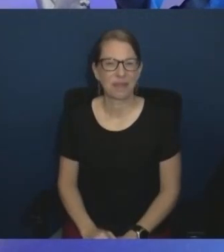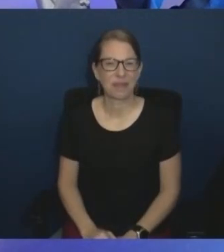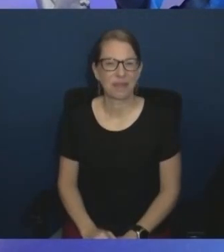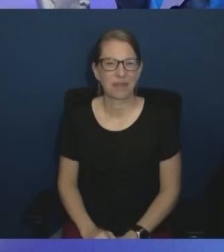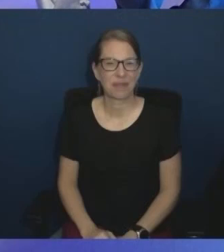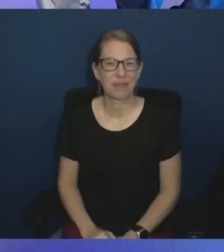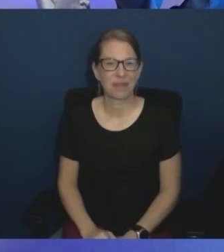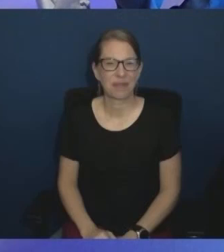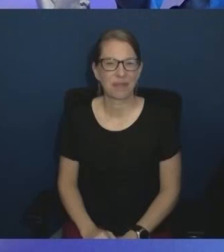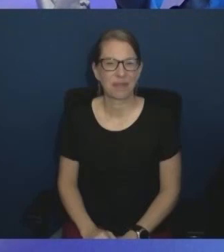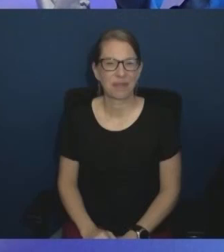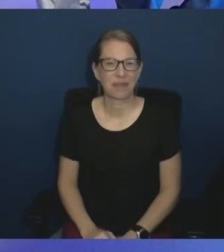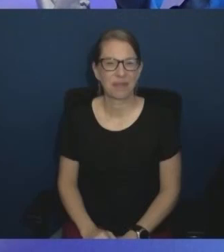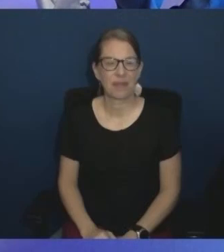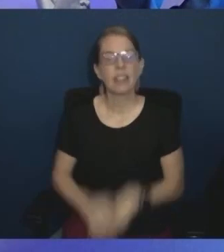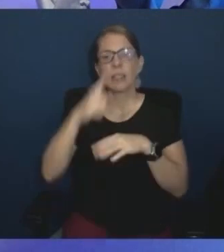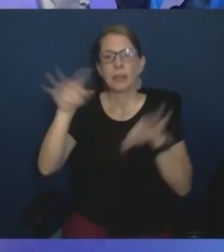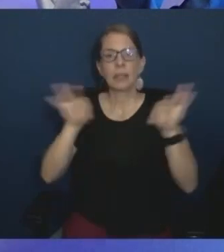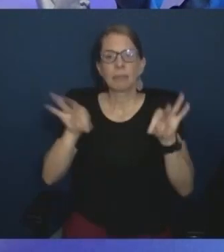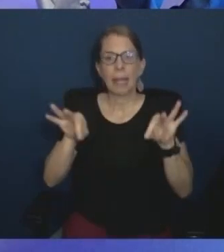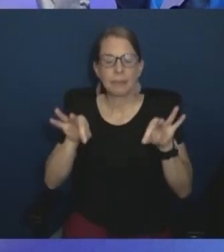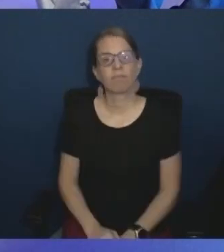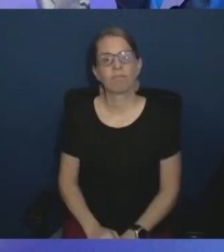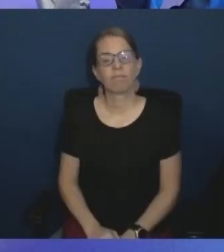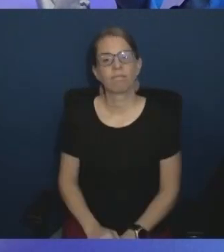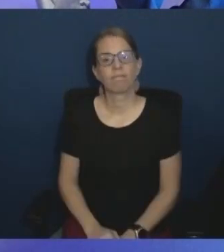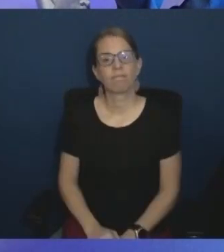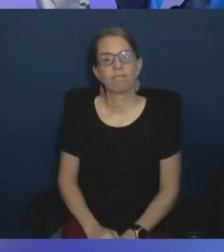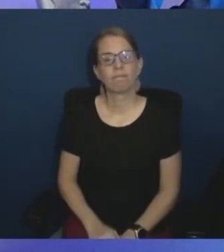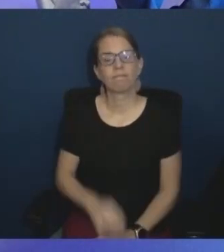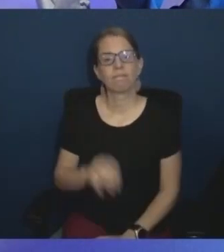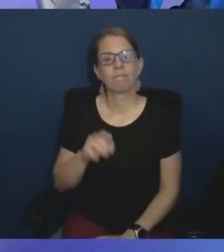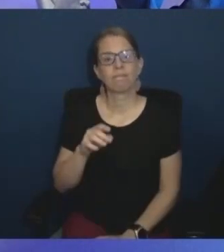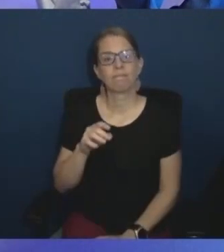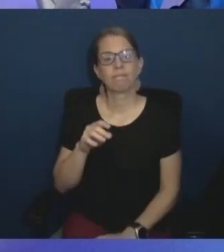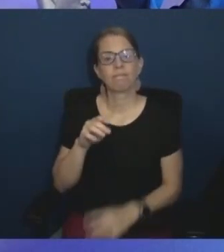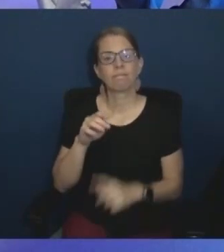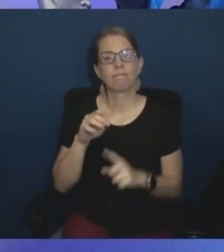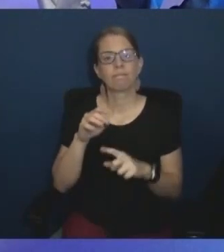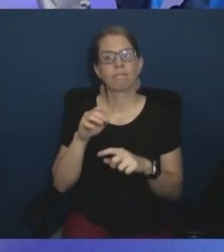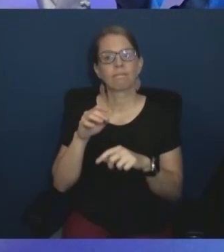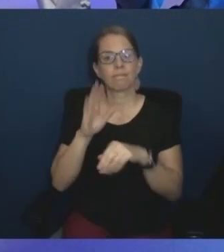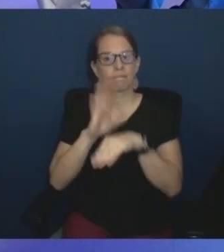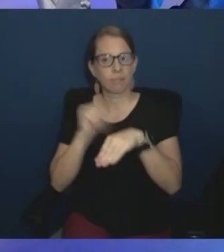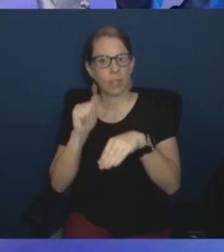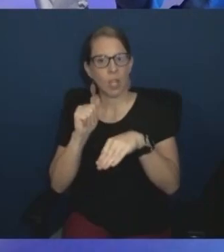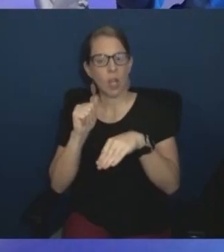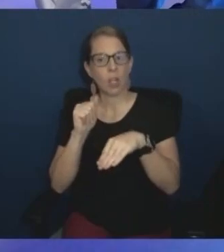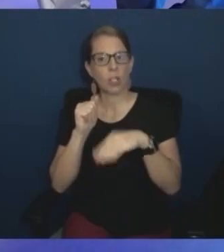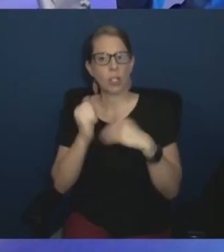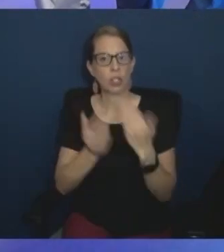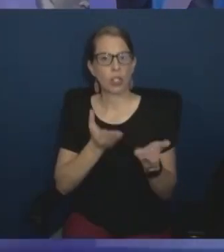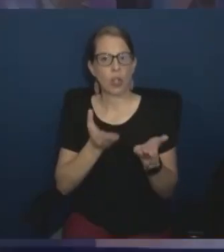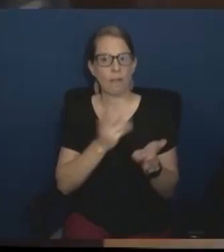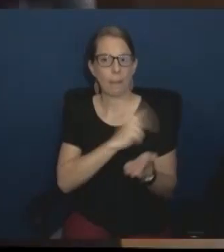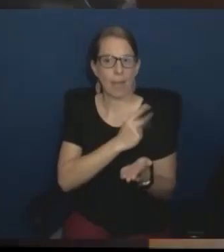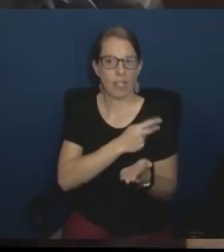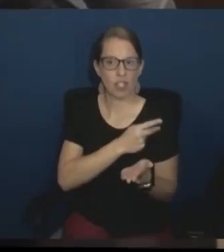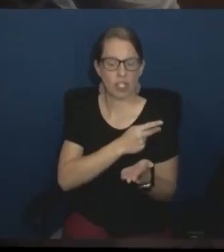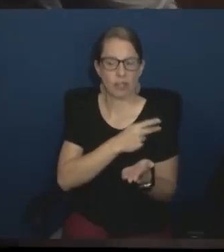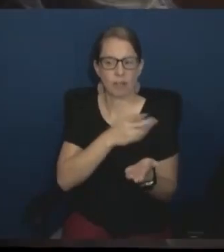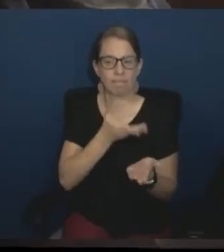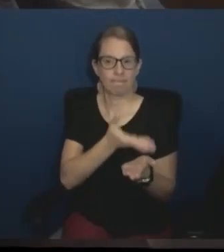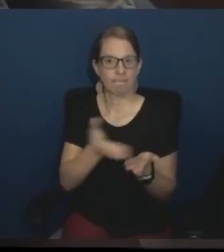called in to serve a patient. Tell us what that is like, and what's it been like with COVID, and when you are serving a COVID